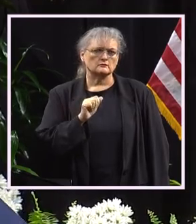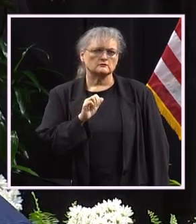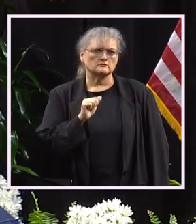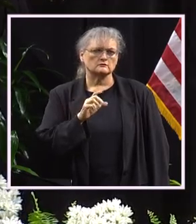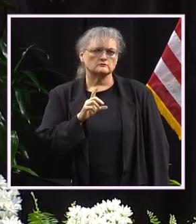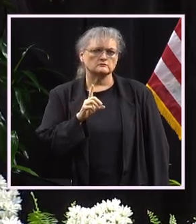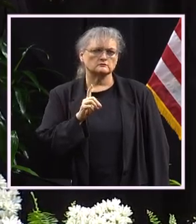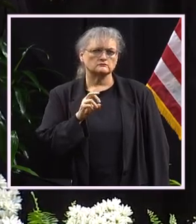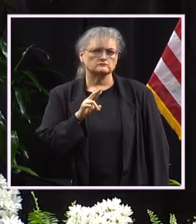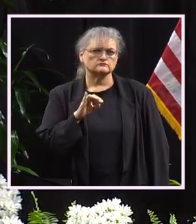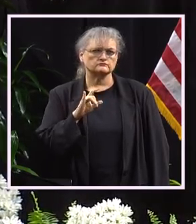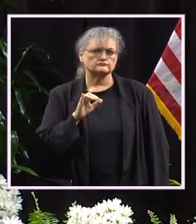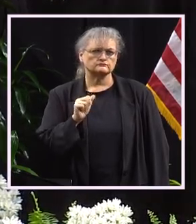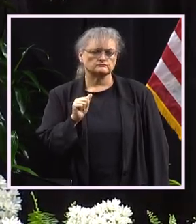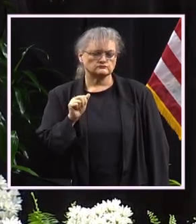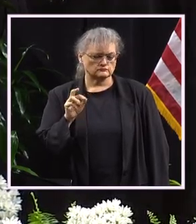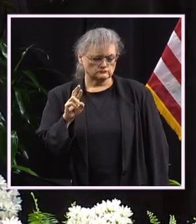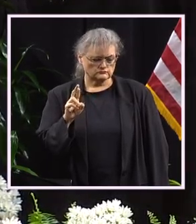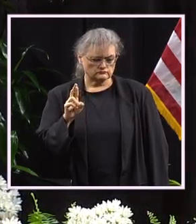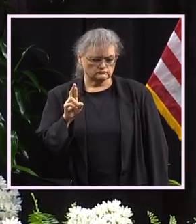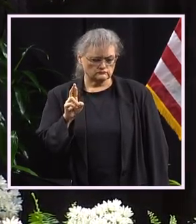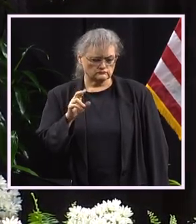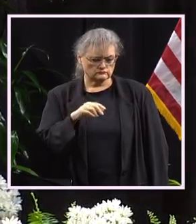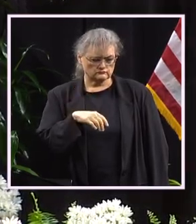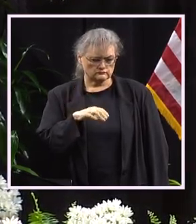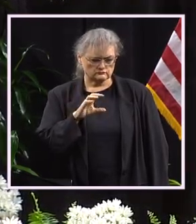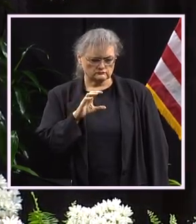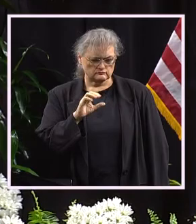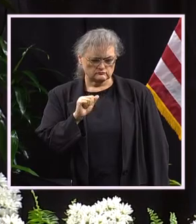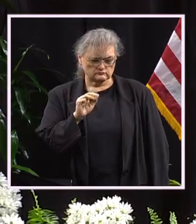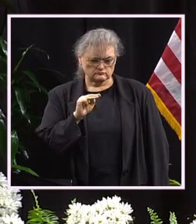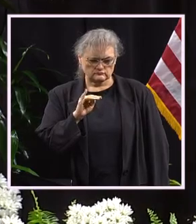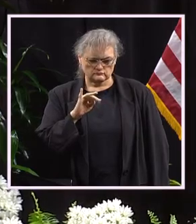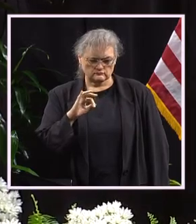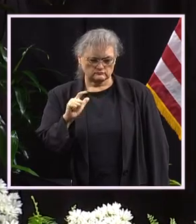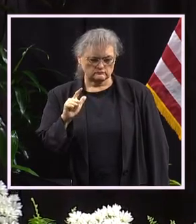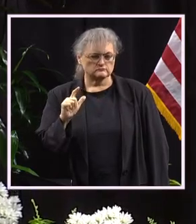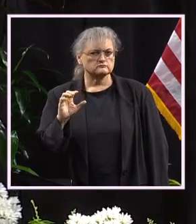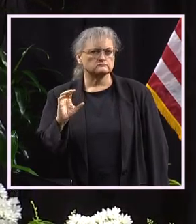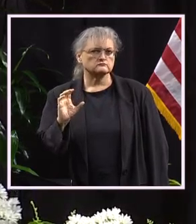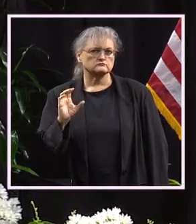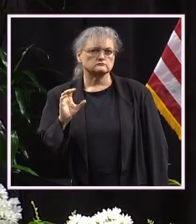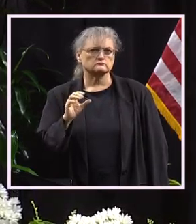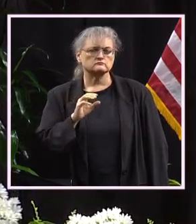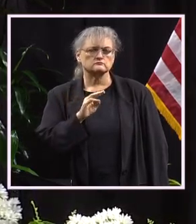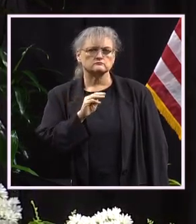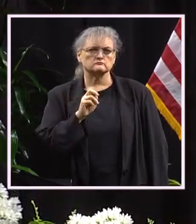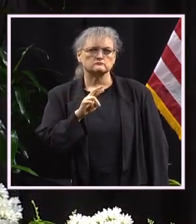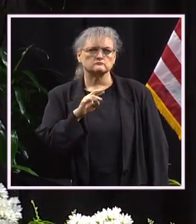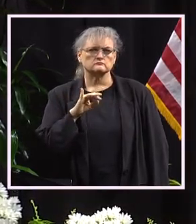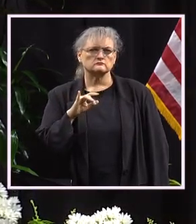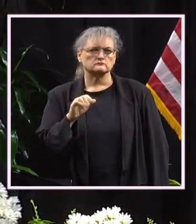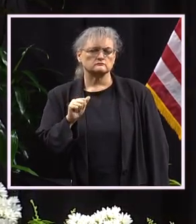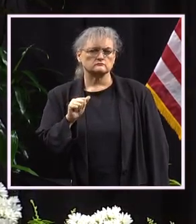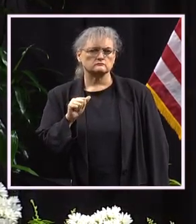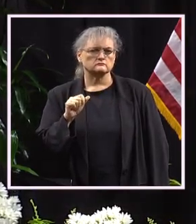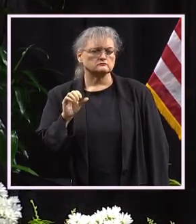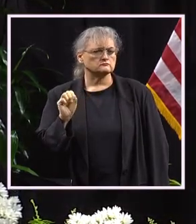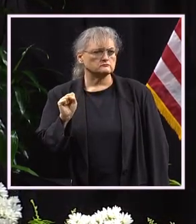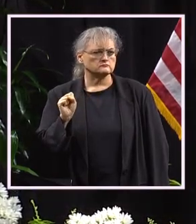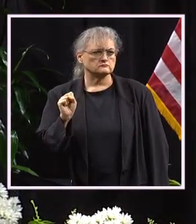Adriana M. Rodriguez. Camille Victoria Cruz, cum laude. Mariah Antoinette